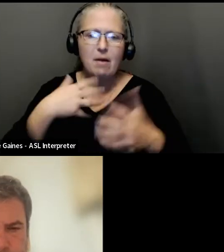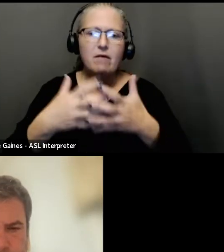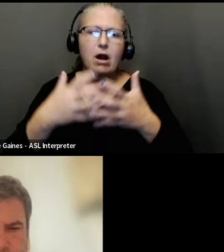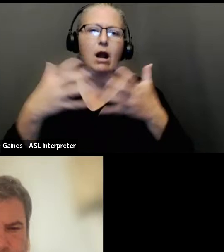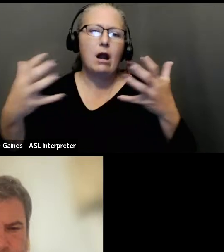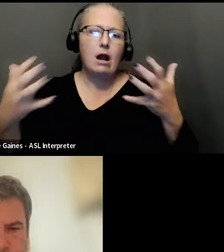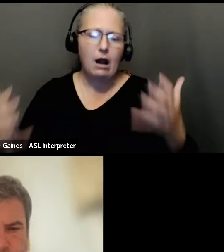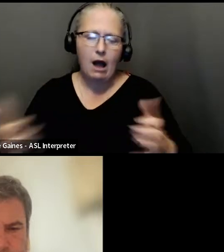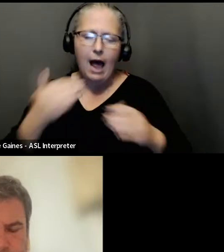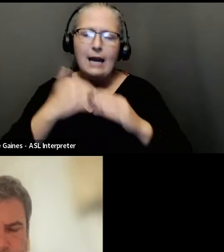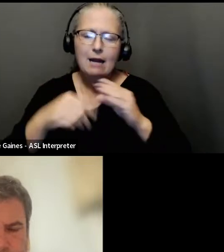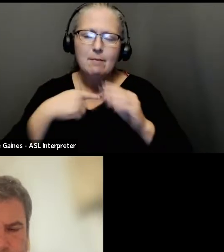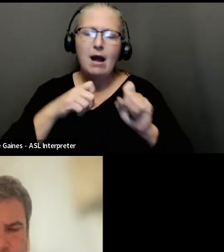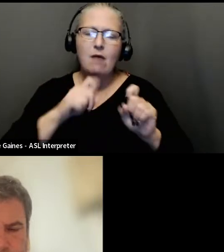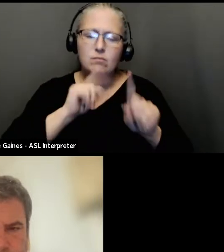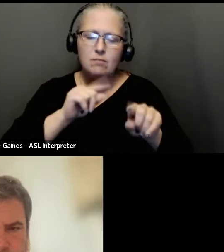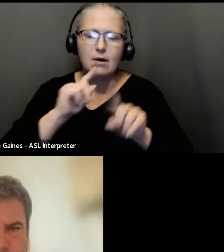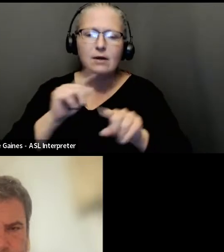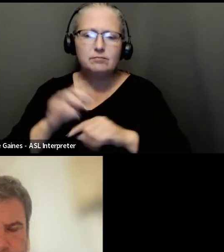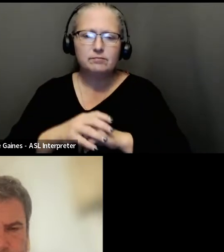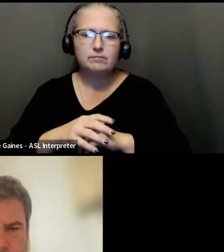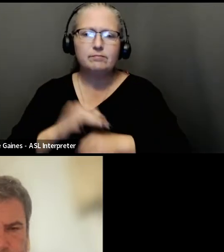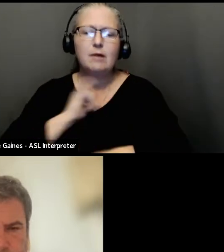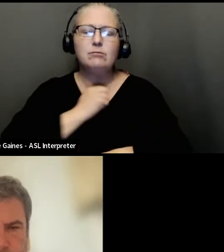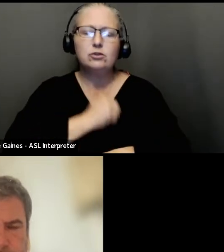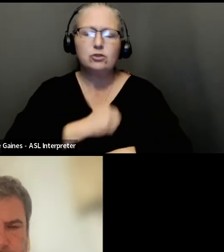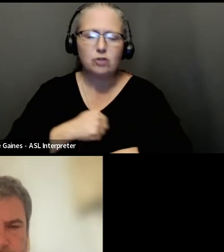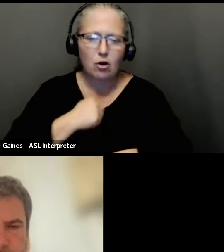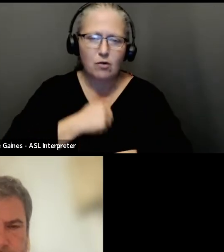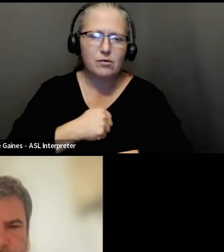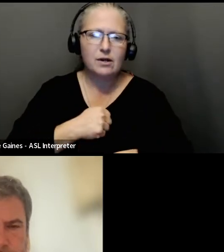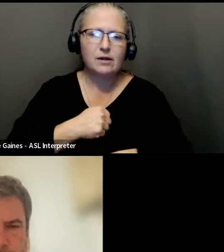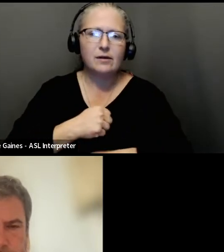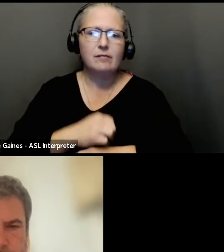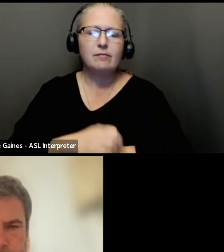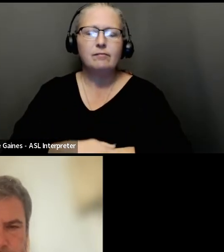to respond. So I'm sorry,